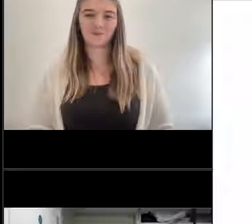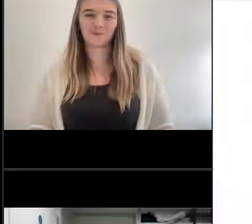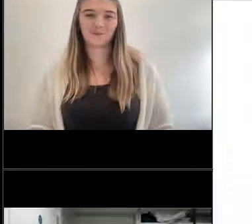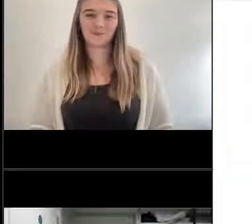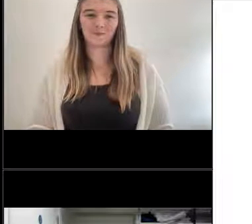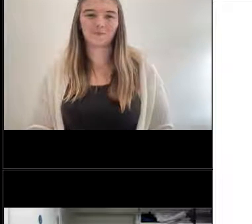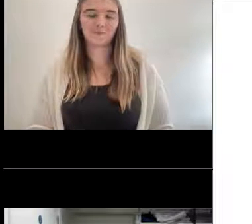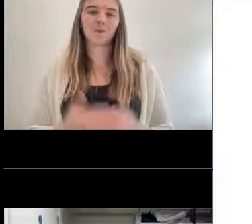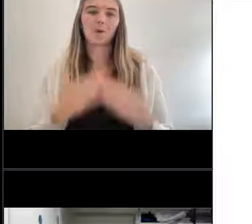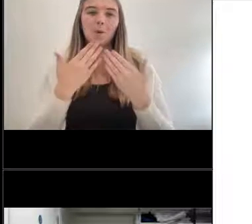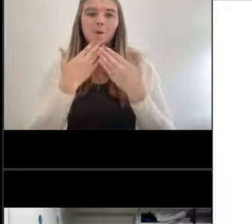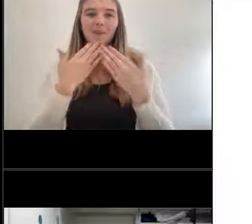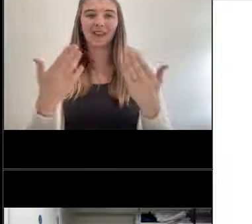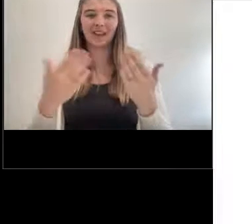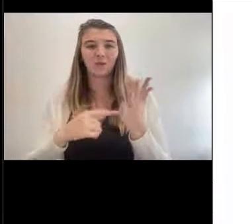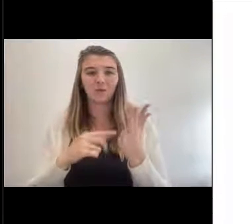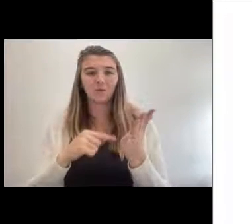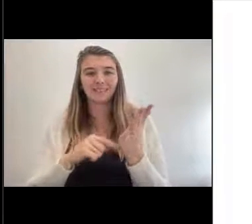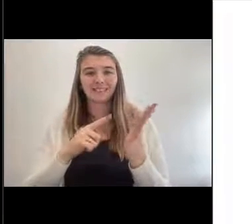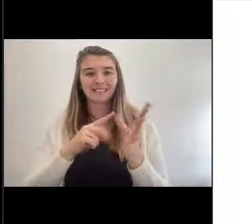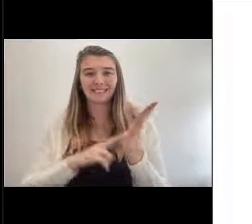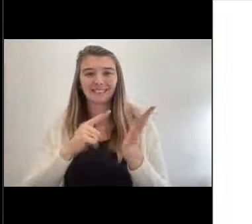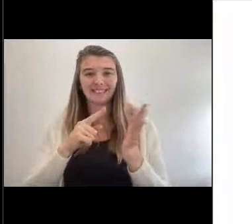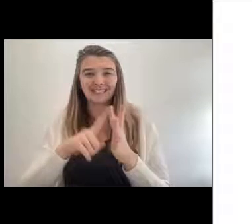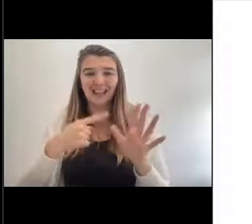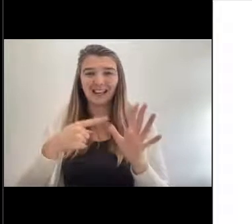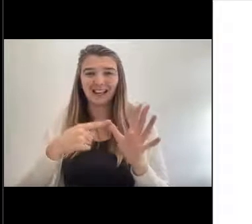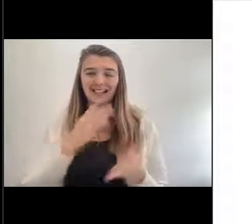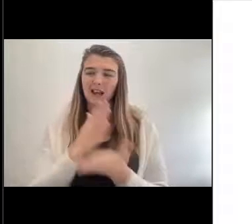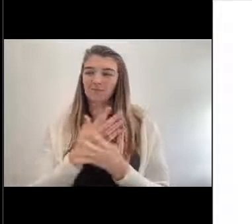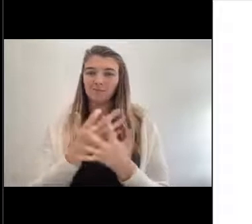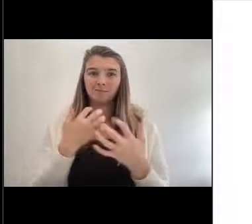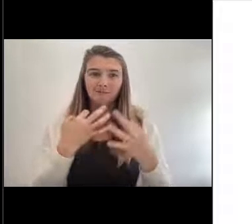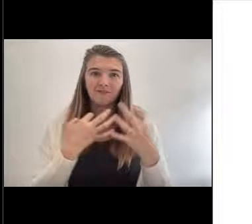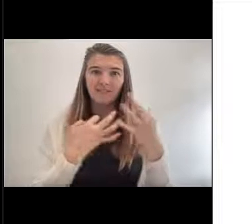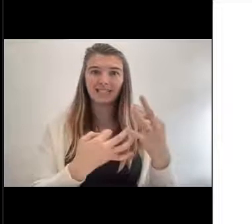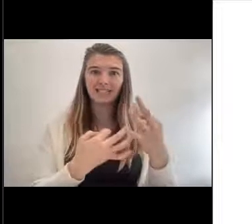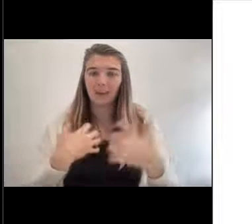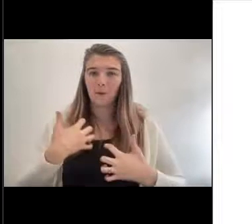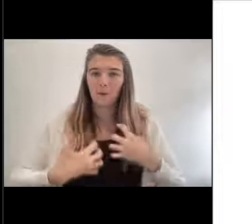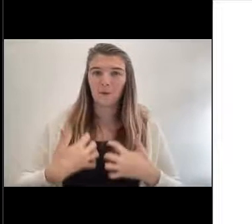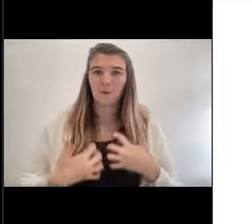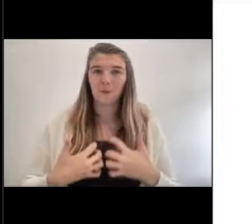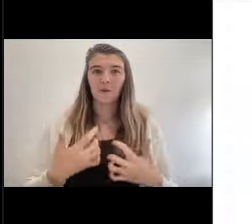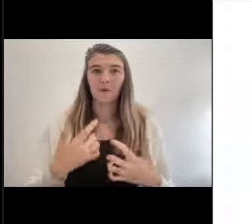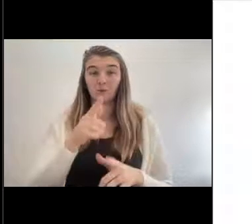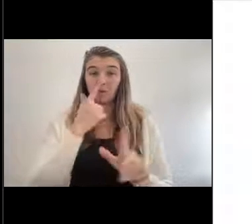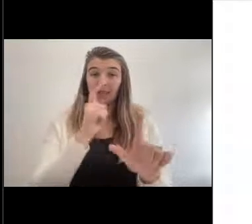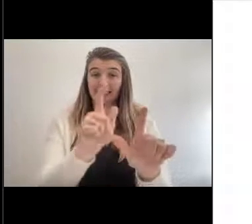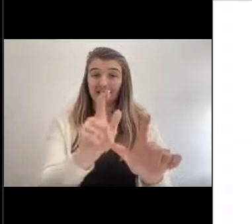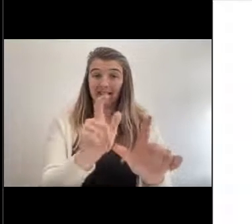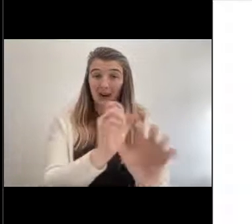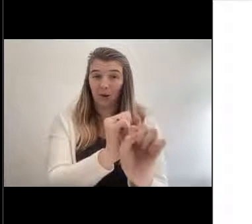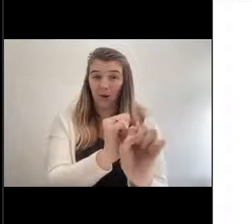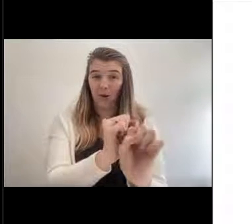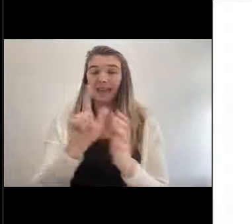Thank you so much, Tanya. That was fascinating, really interesting there. And if you could stick around, we'll have some questions for you a little bit later as